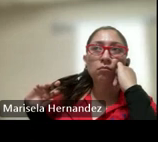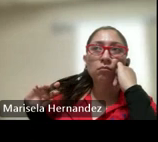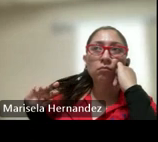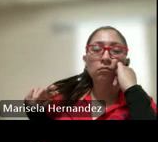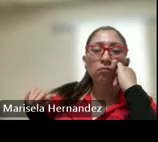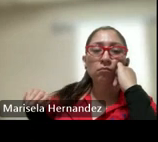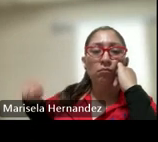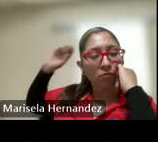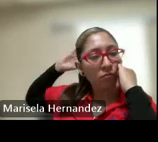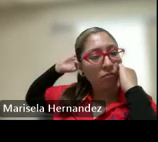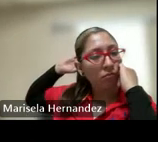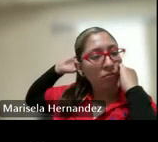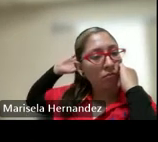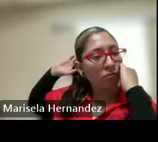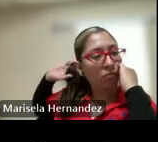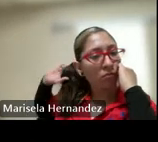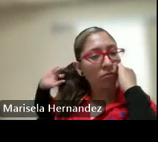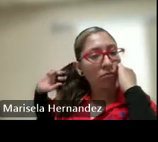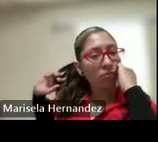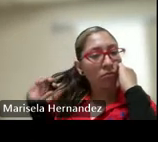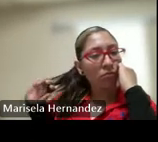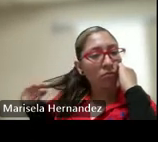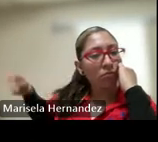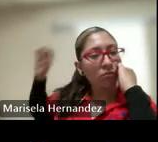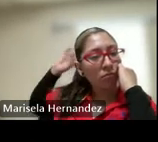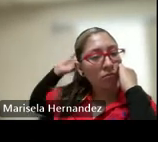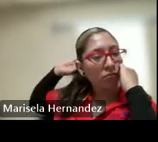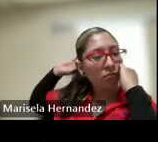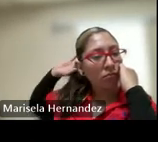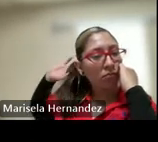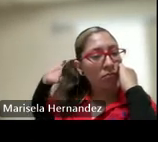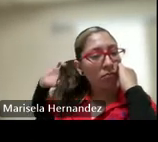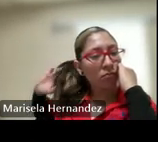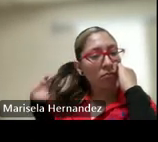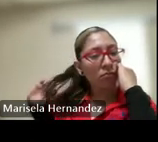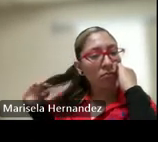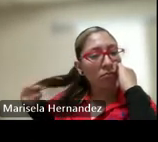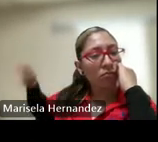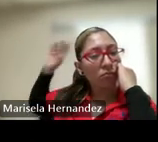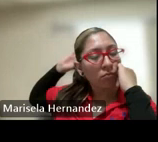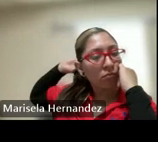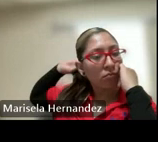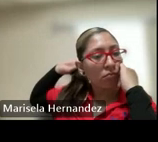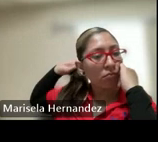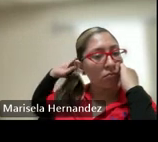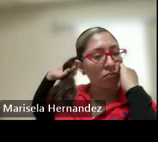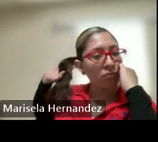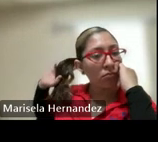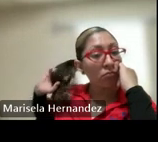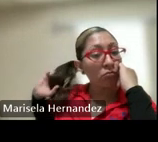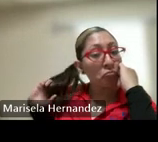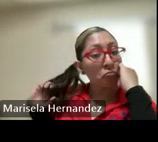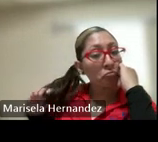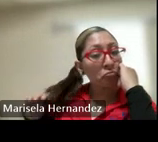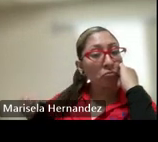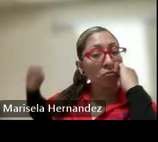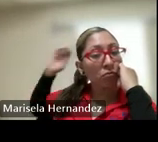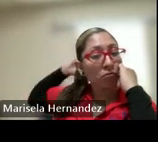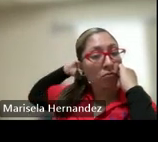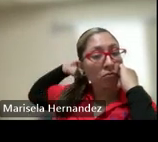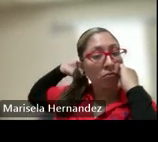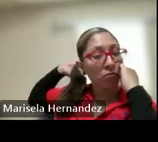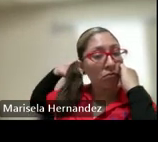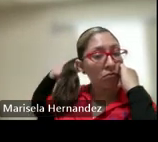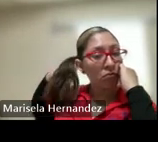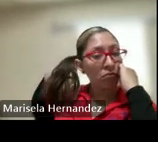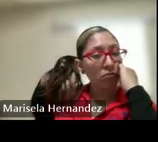administration. And Secretary Fudge was pretty public about wanting to be the Secretary of Agriculture, and yet has